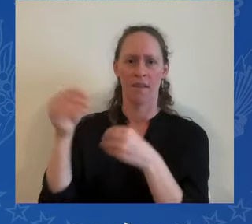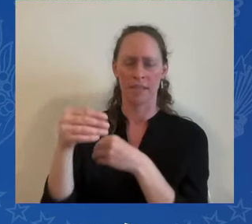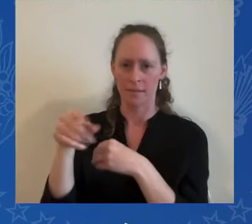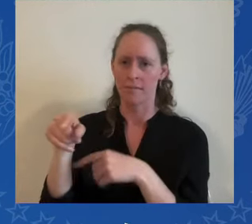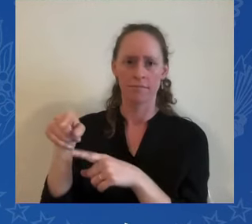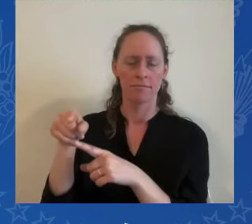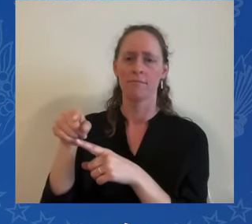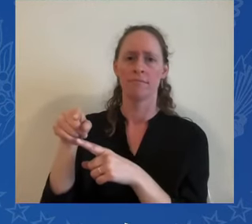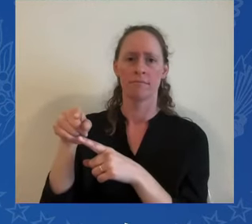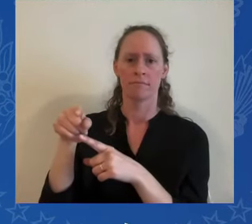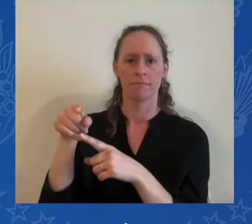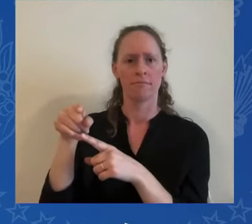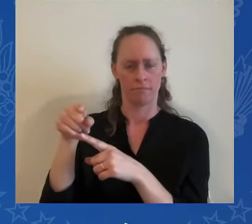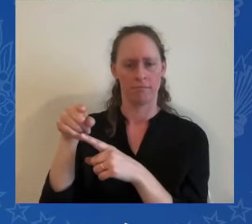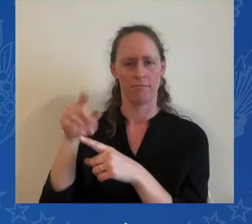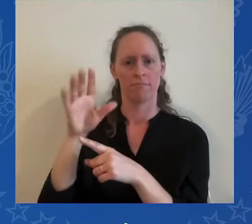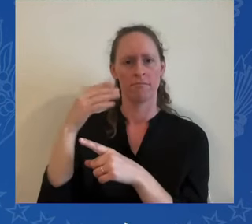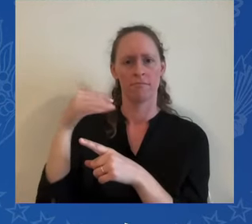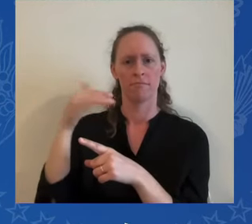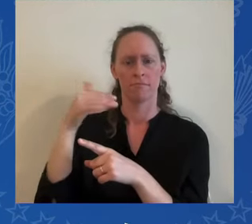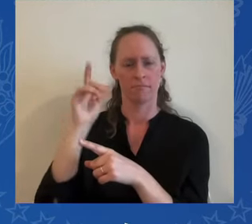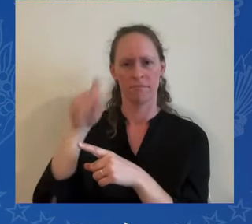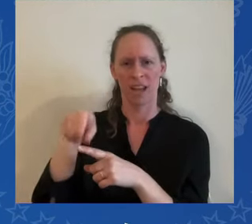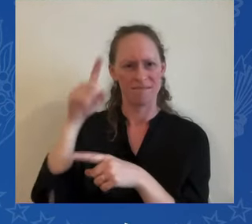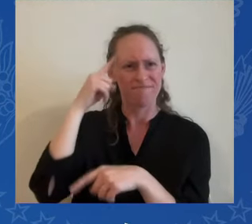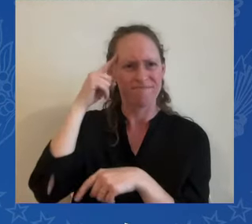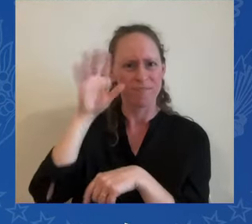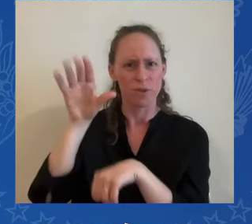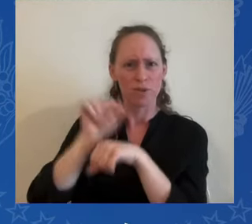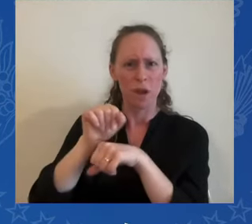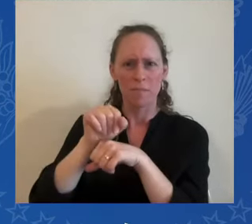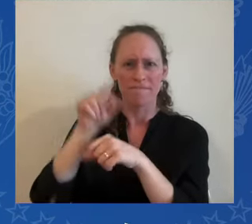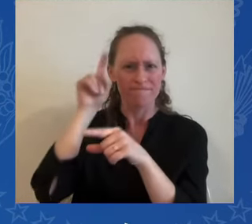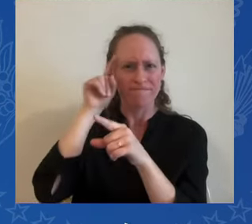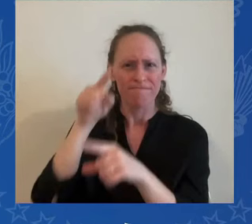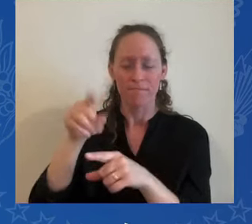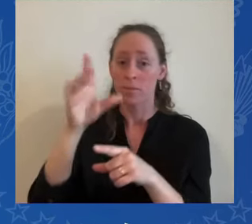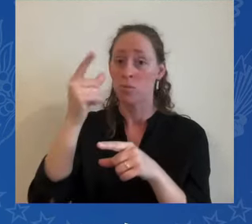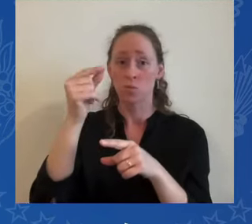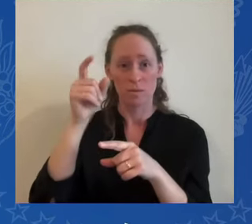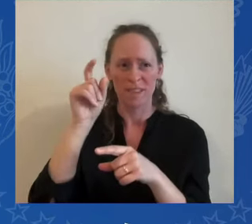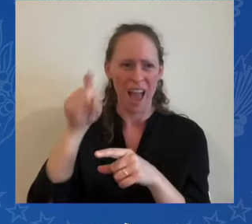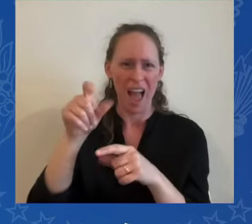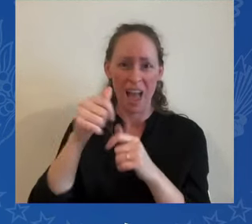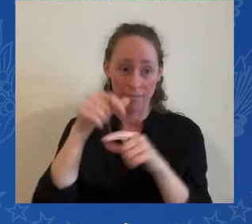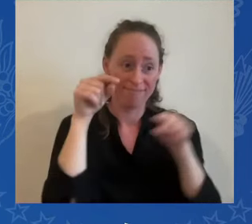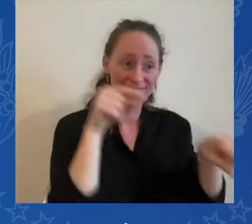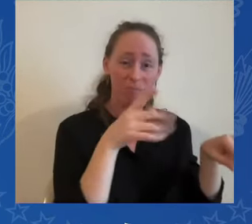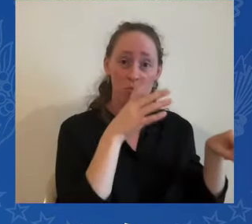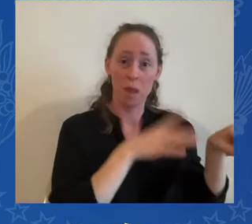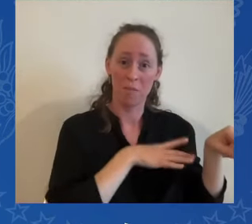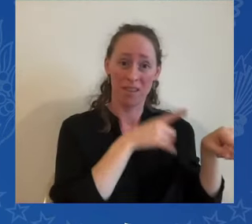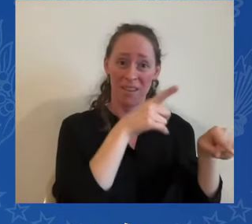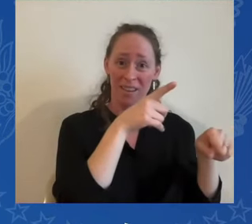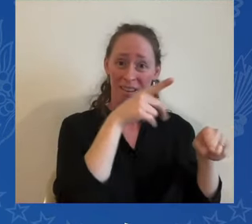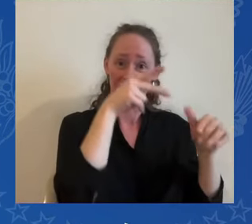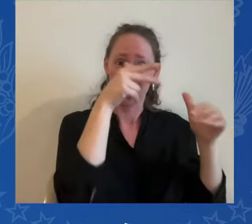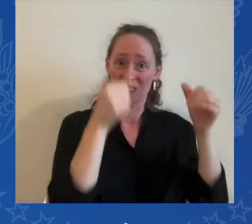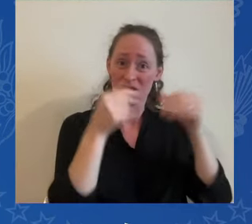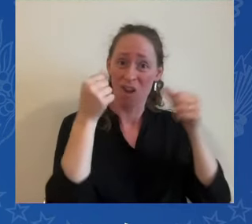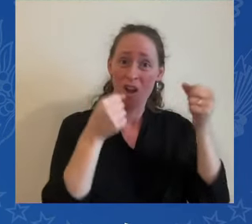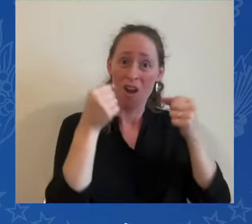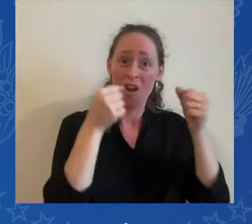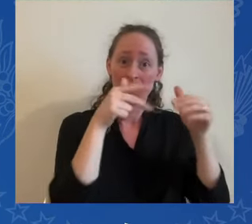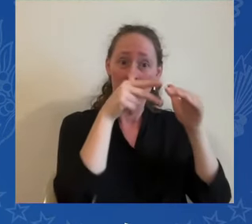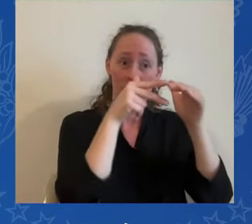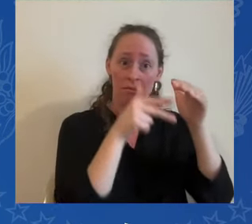to save a drowning woman despite being unable to swim. He demonstrated clear thinking and ingenuity and maintained his composure as he